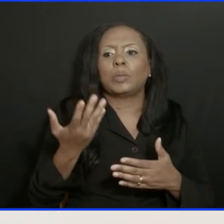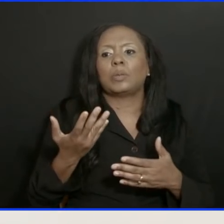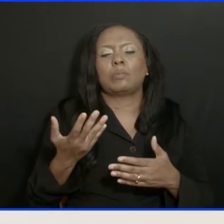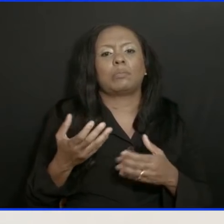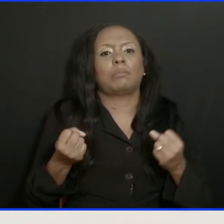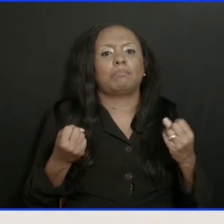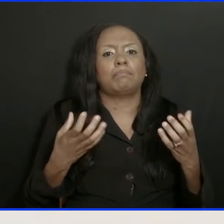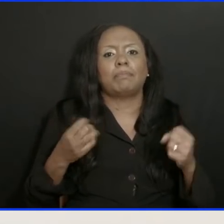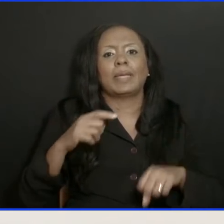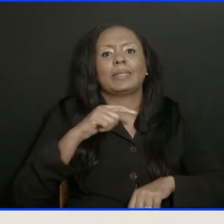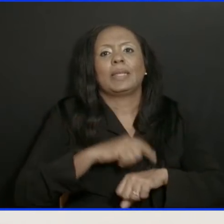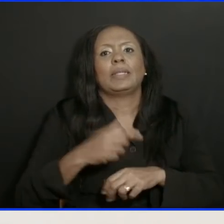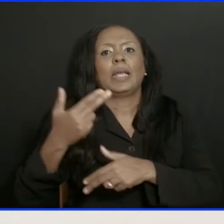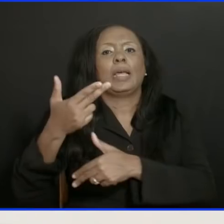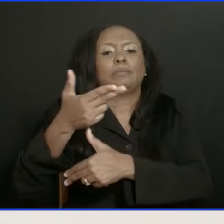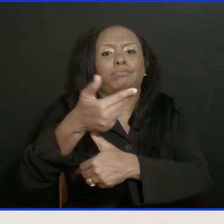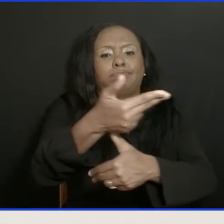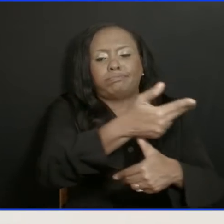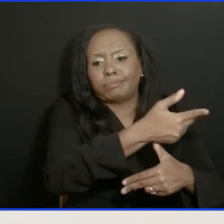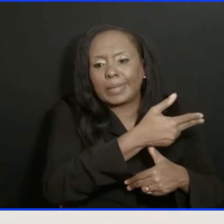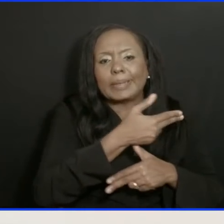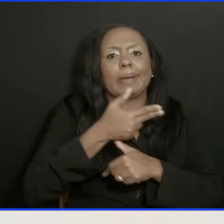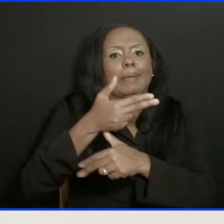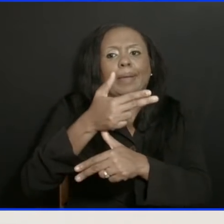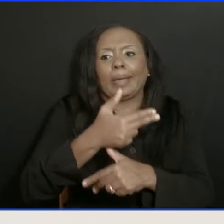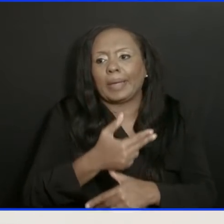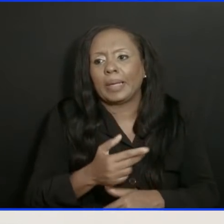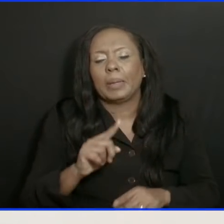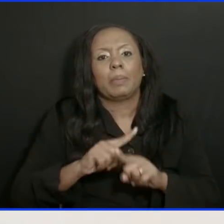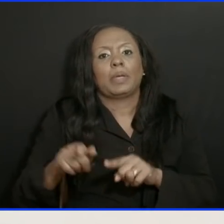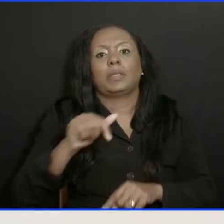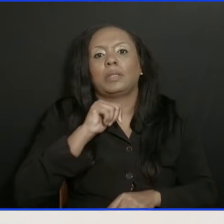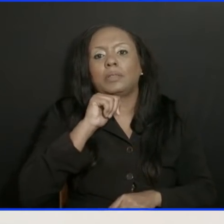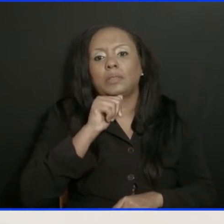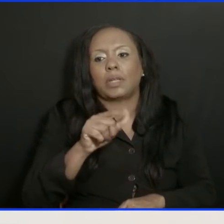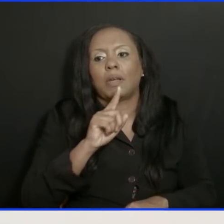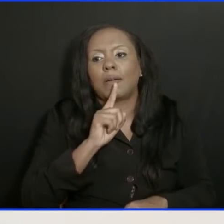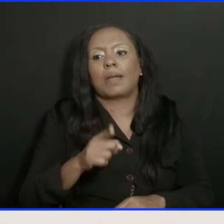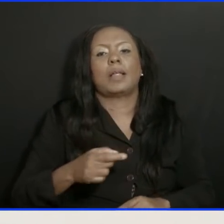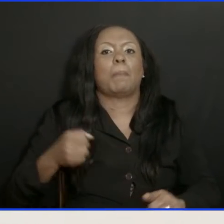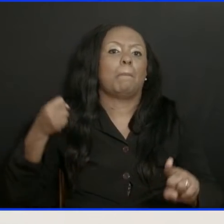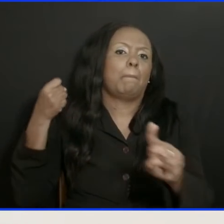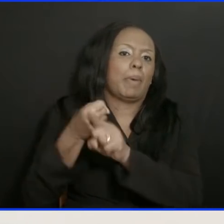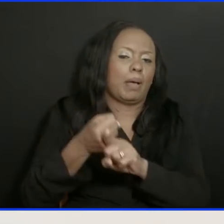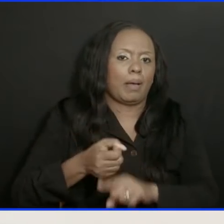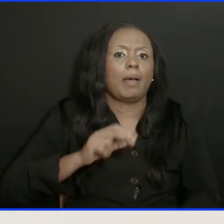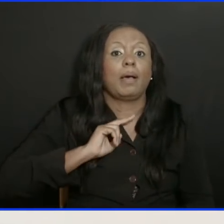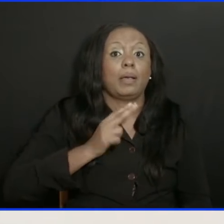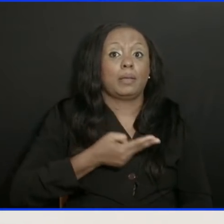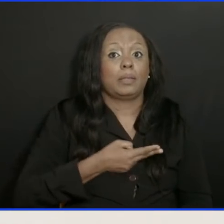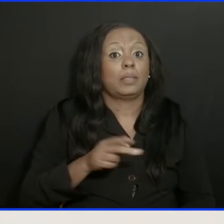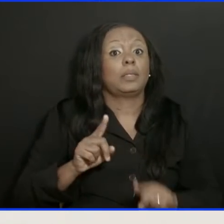spared. But it gives us a sense how we need to prepare with respect to